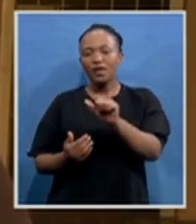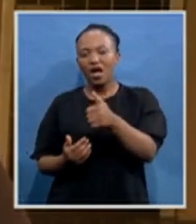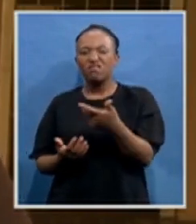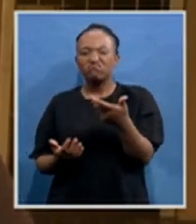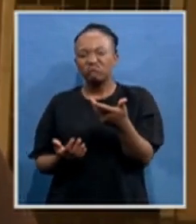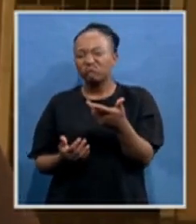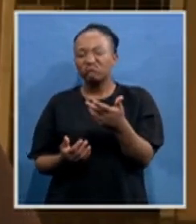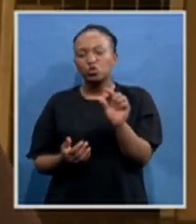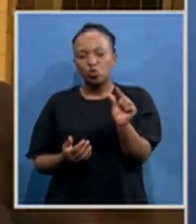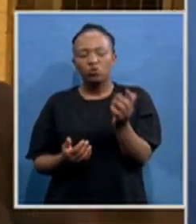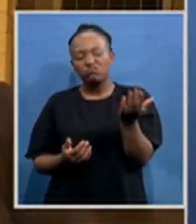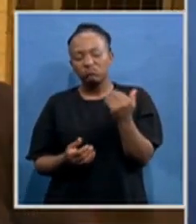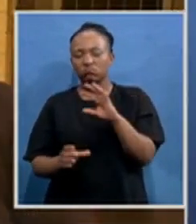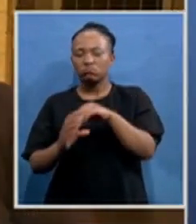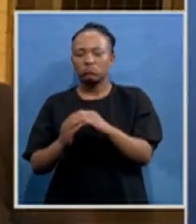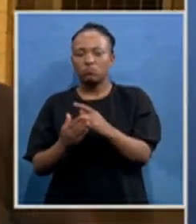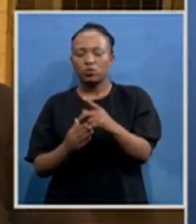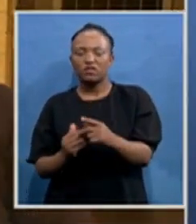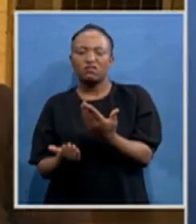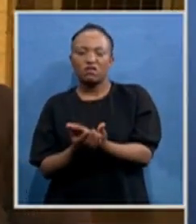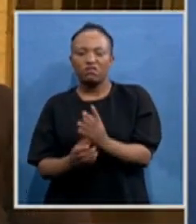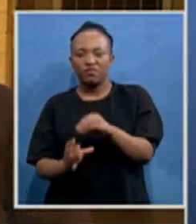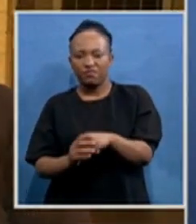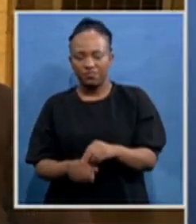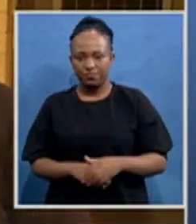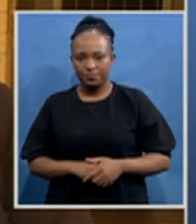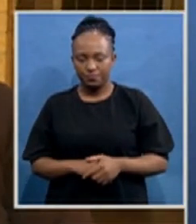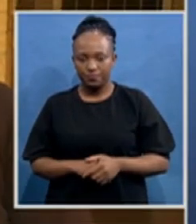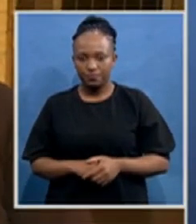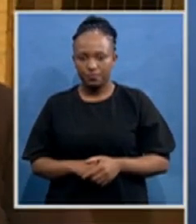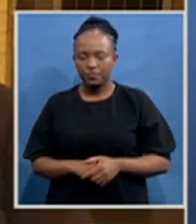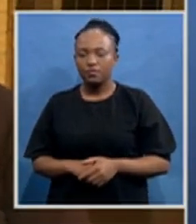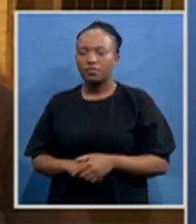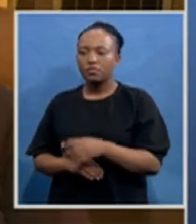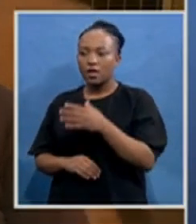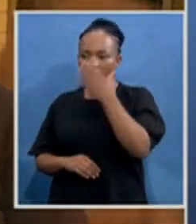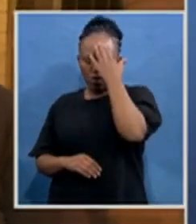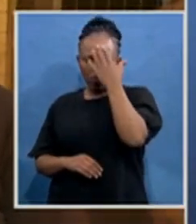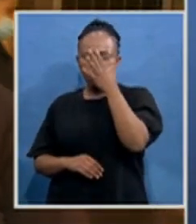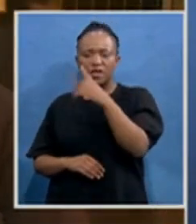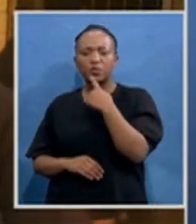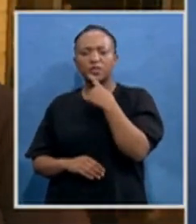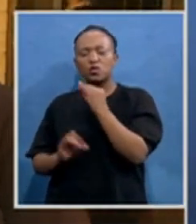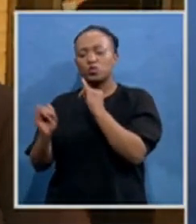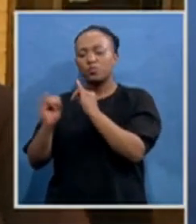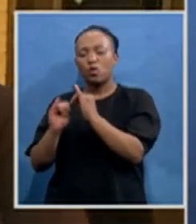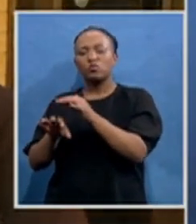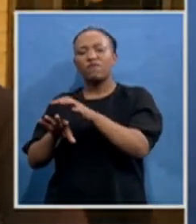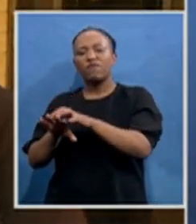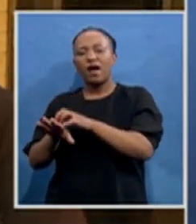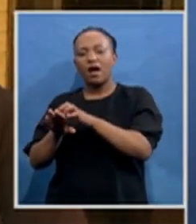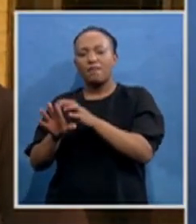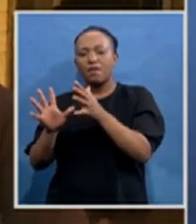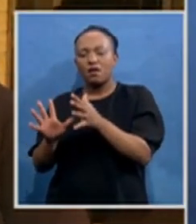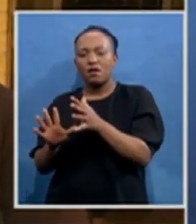in projects like this. I know you say you spoke to one farmer, but just generally, have you been able to have access to the offenders? How are